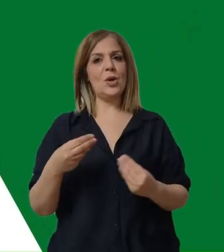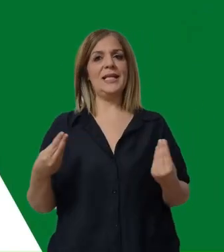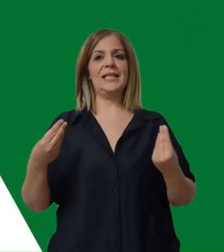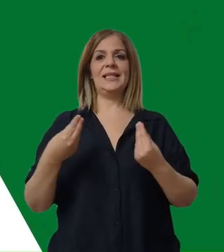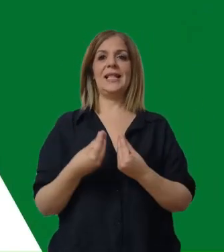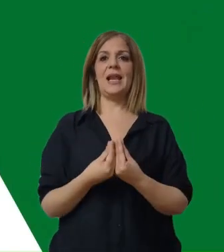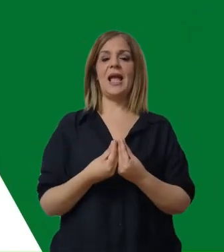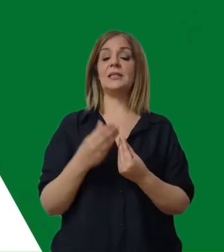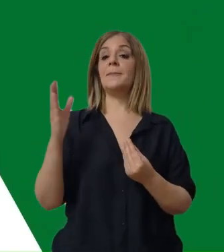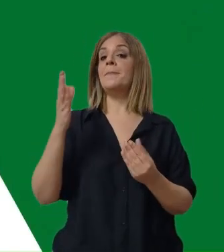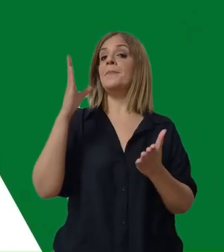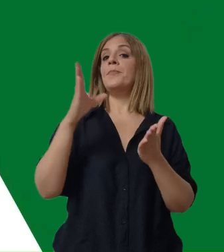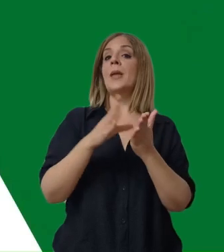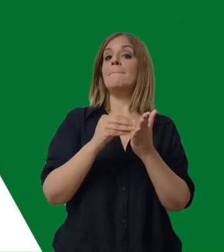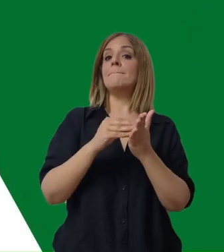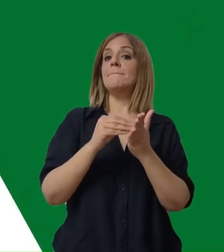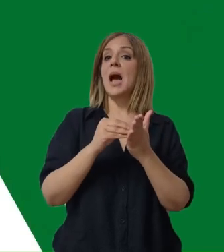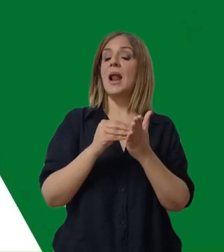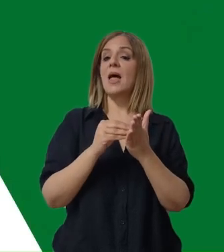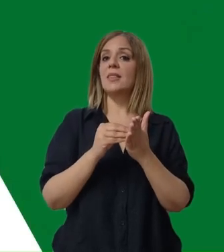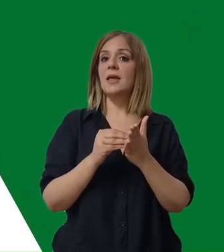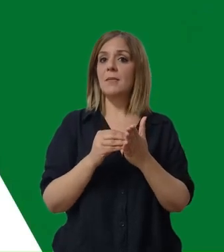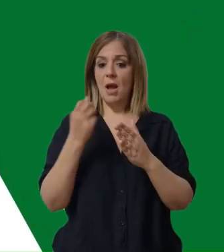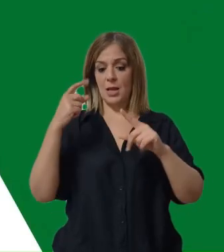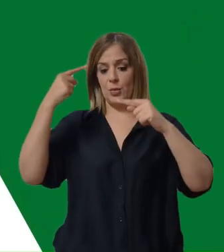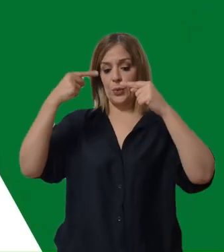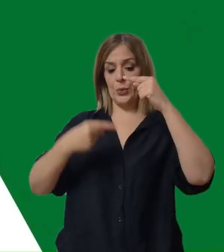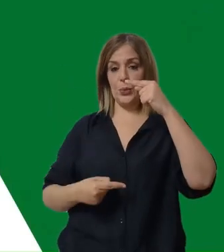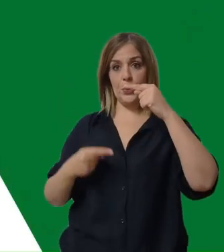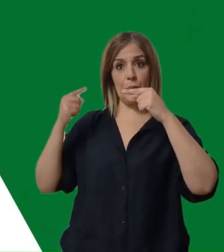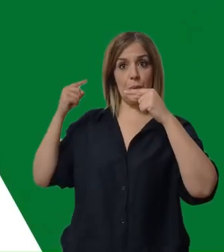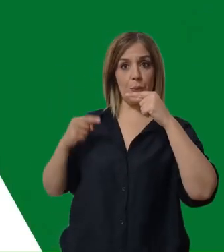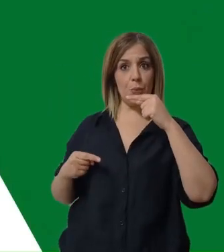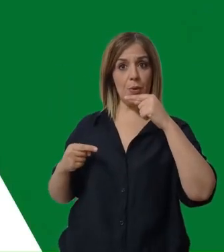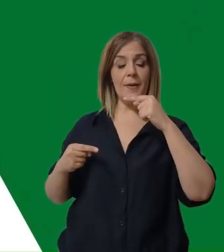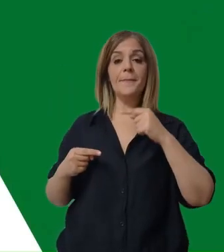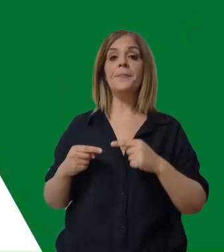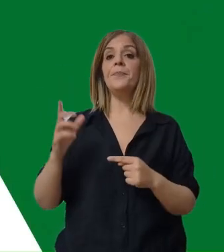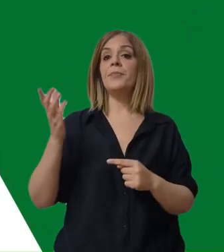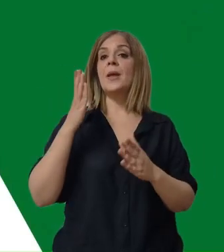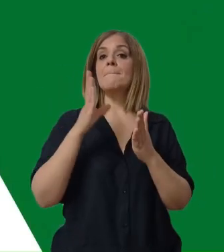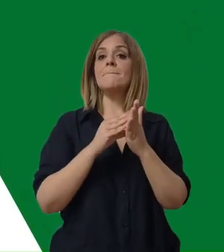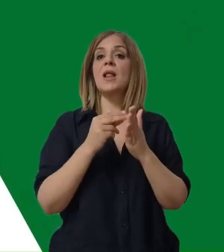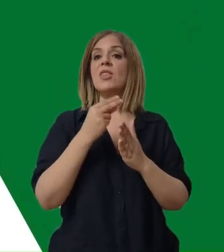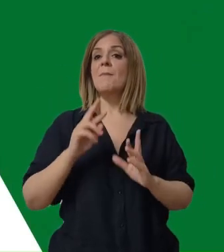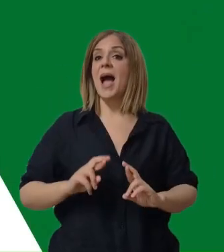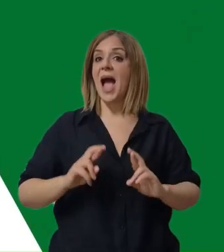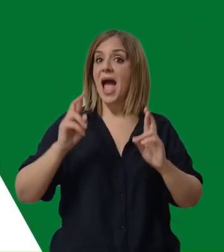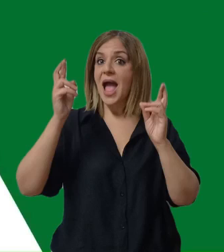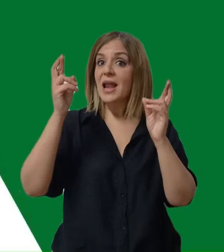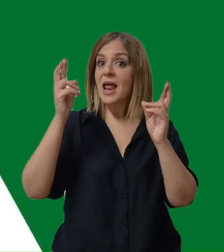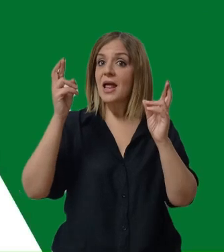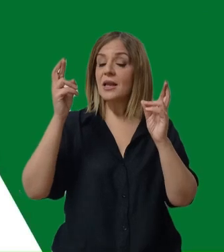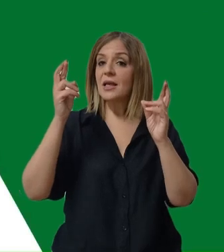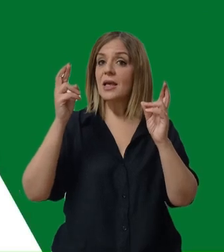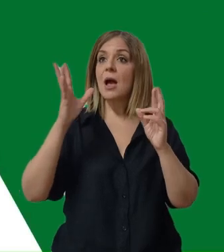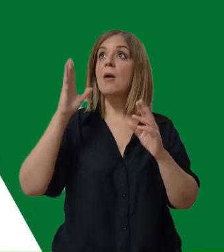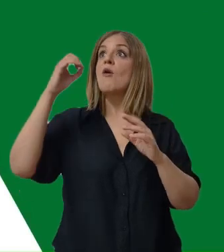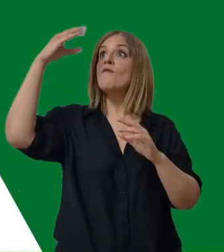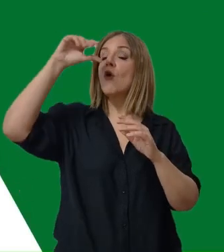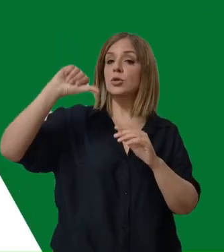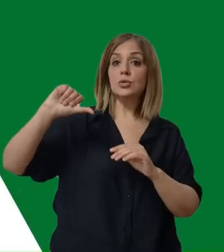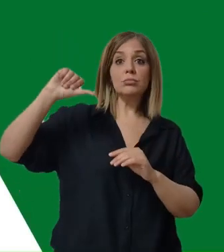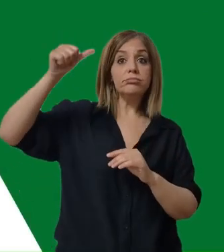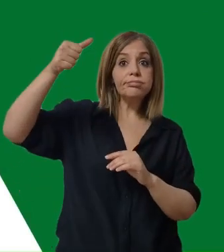Some examples are listed here. For example, about energy, we can turn off lights, as